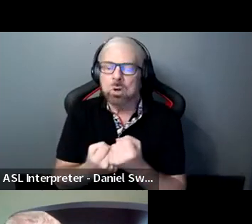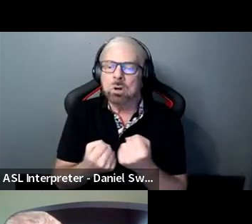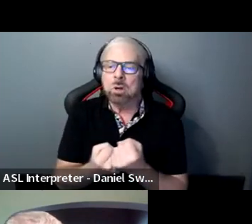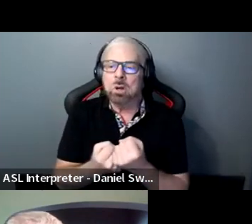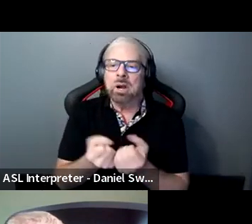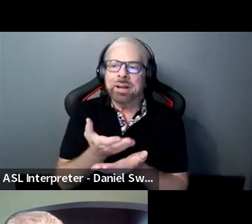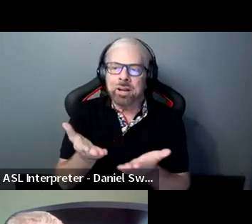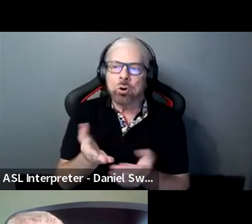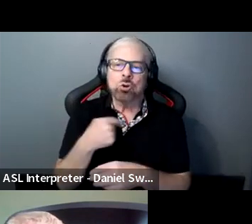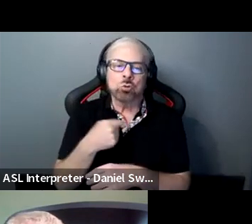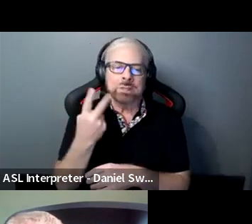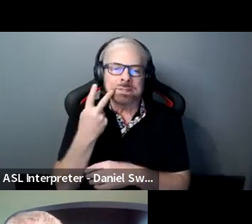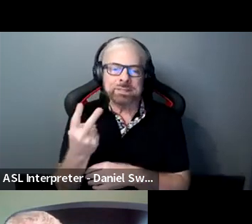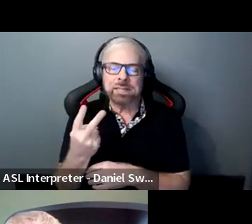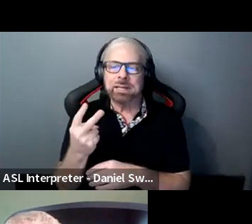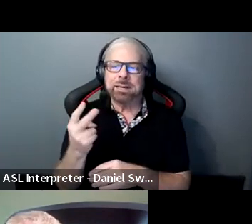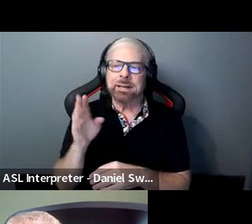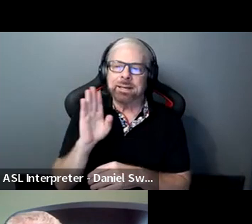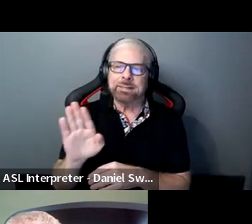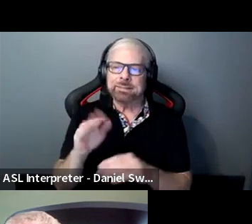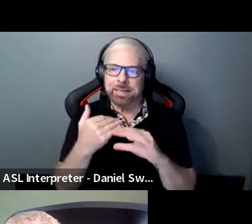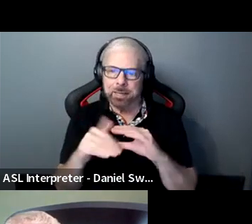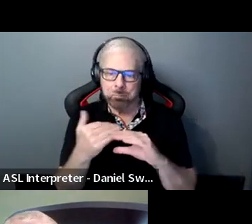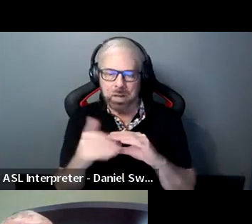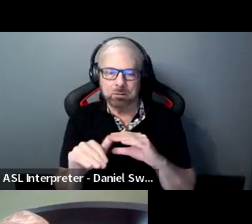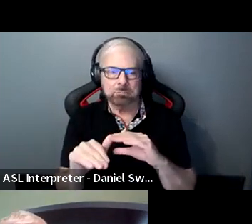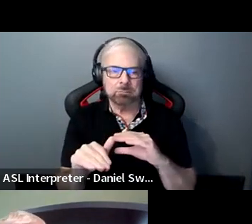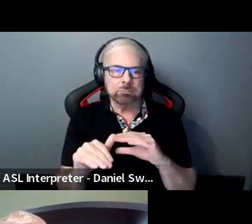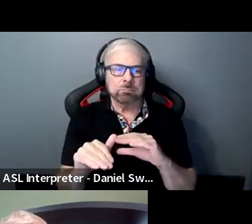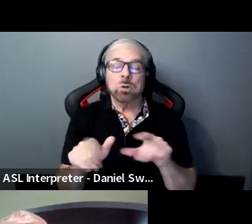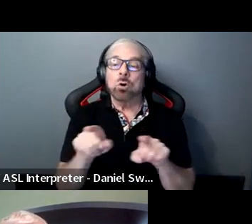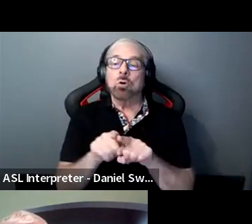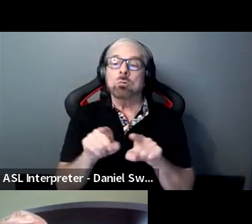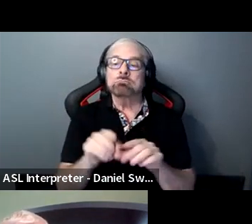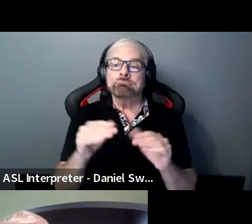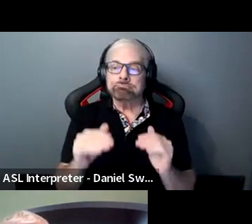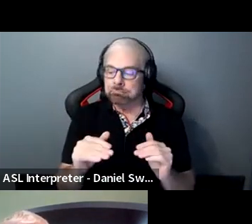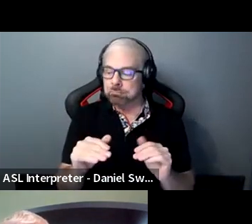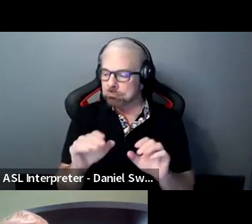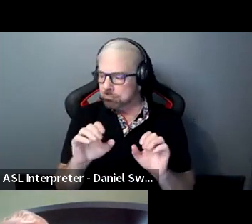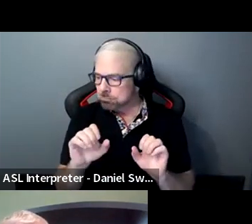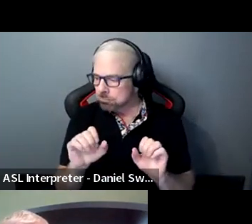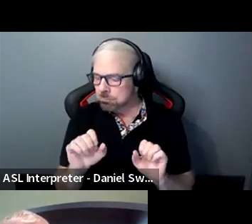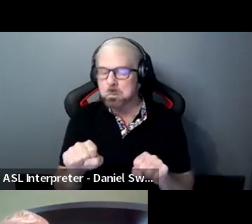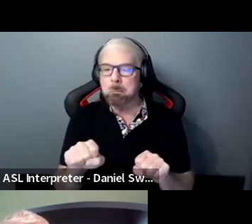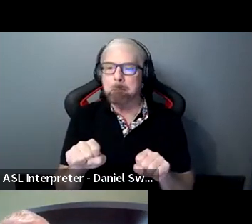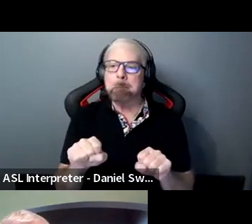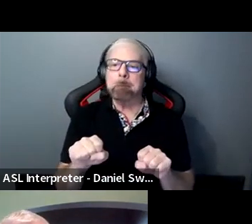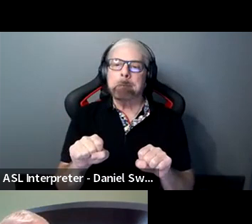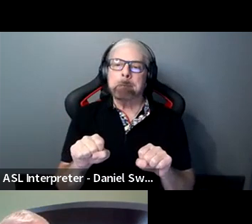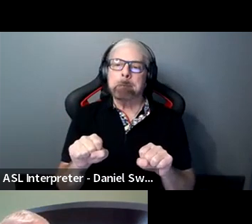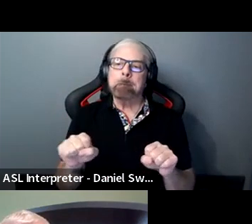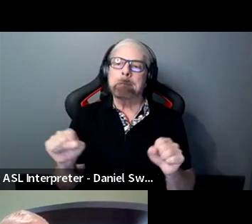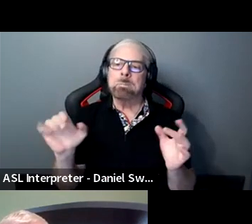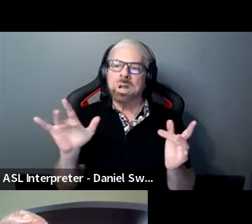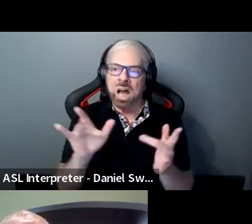you see his email. You also certainly can